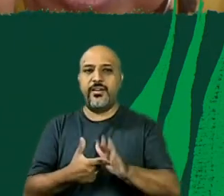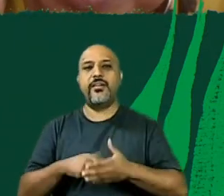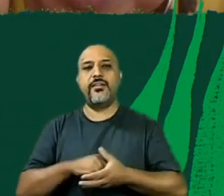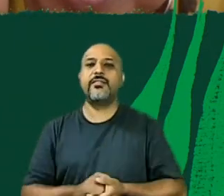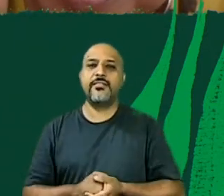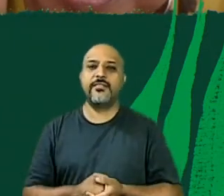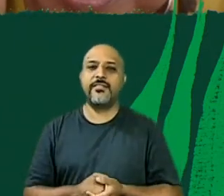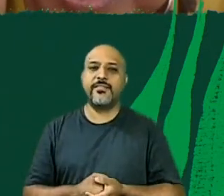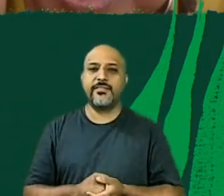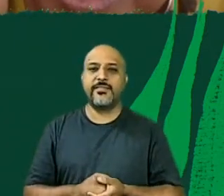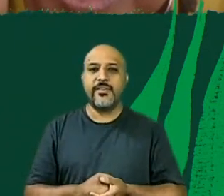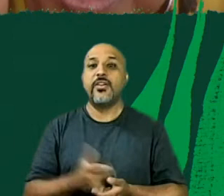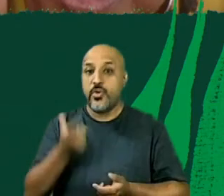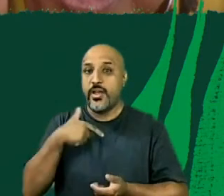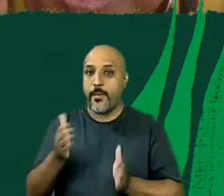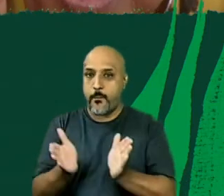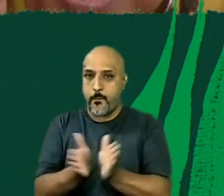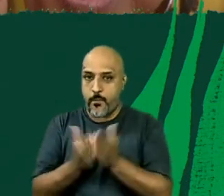of shoes,